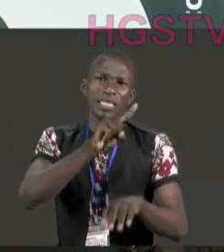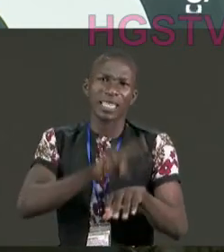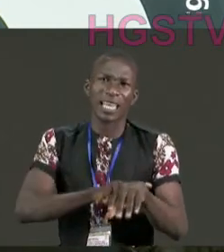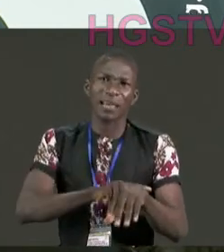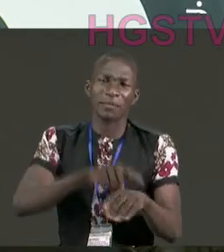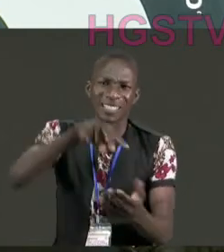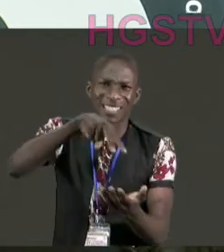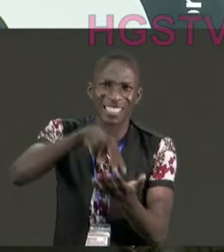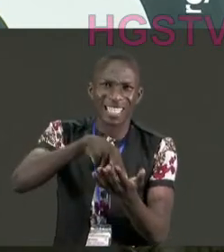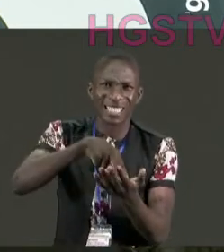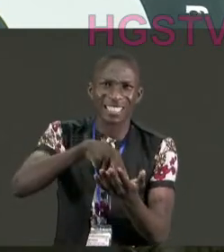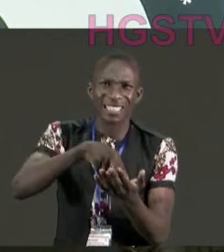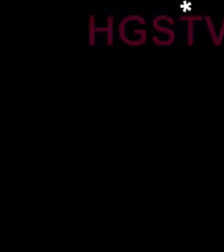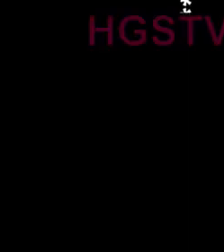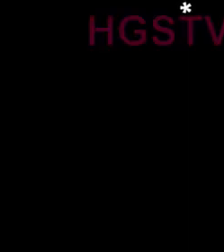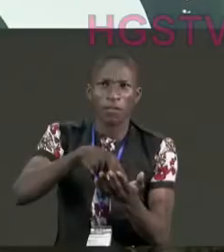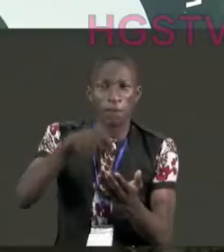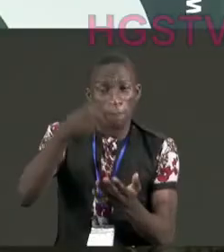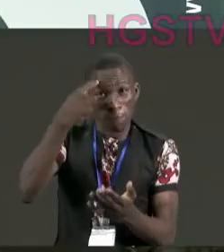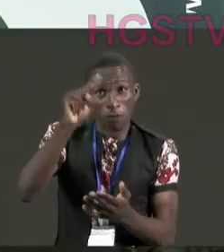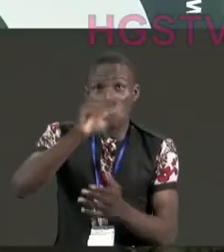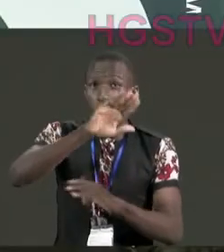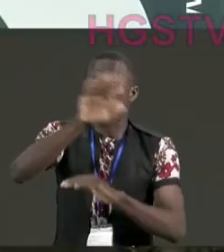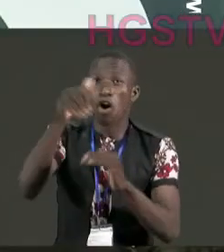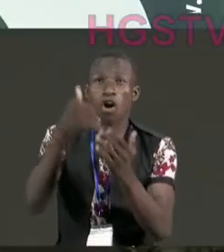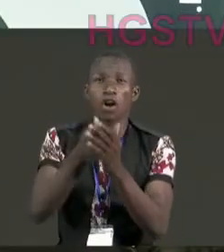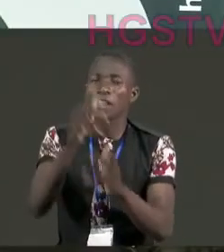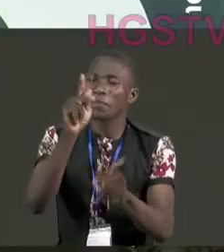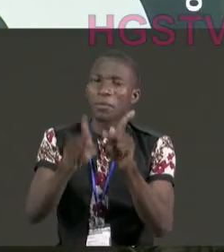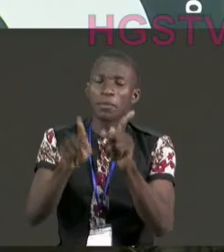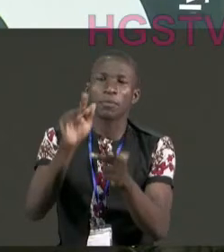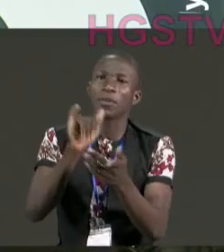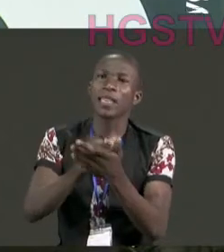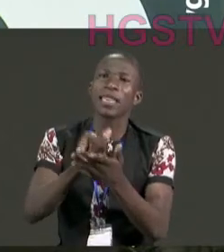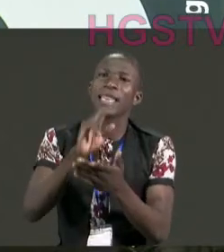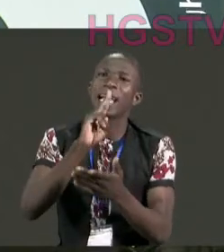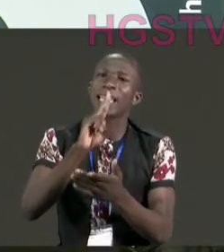gap for those who are precious to you.